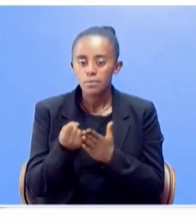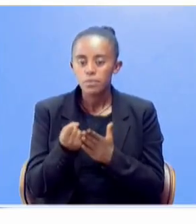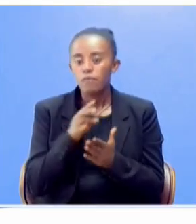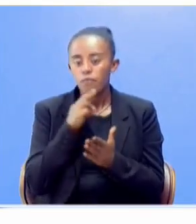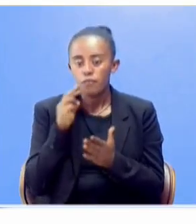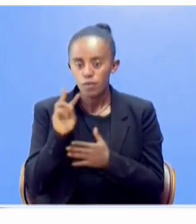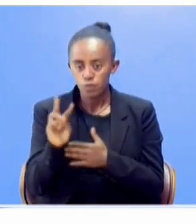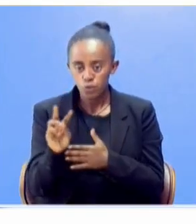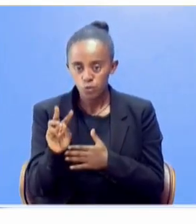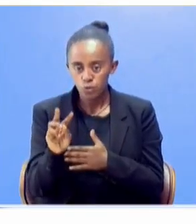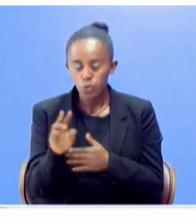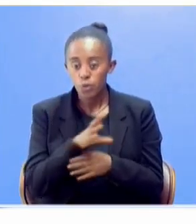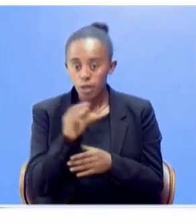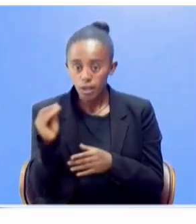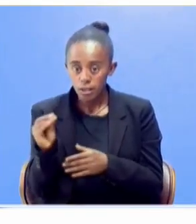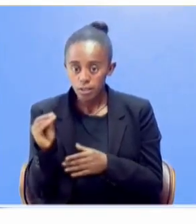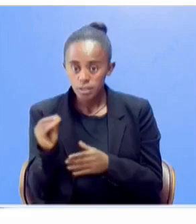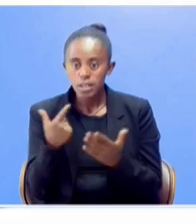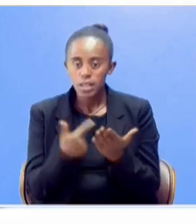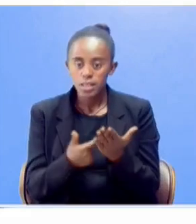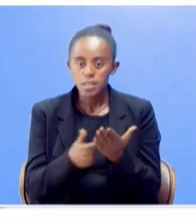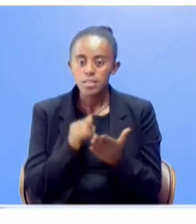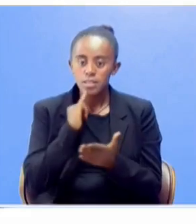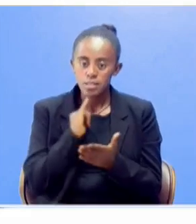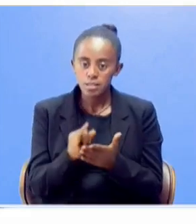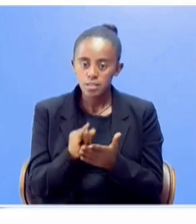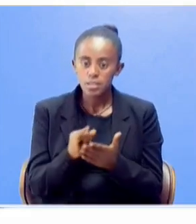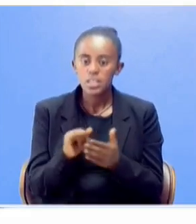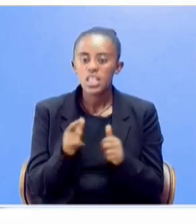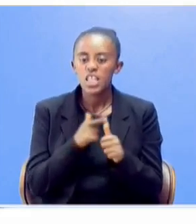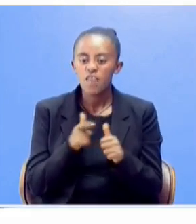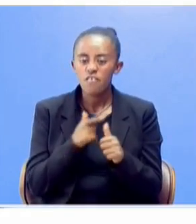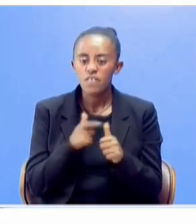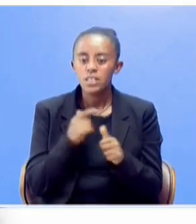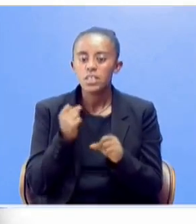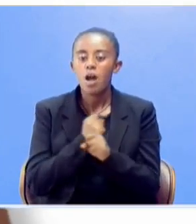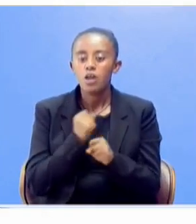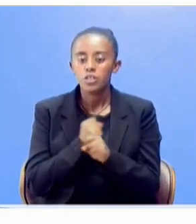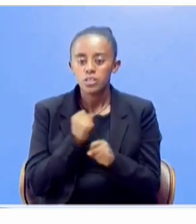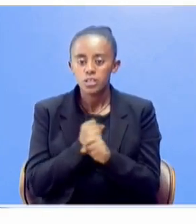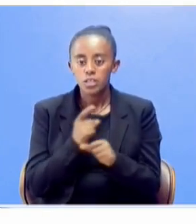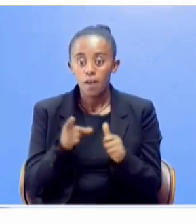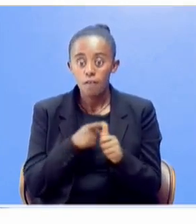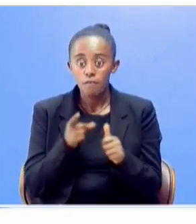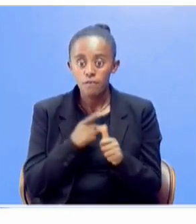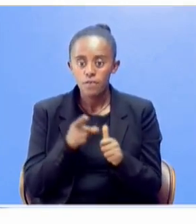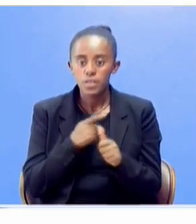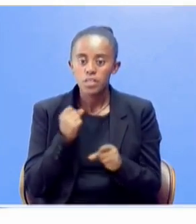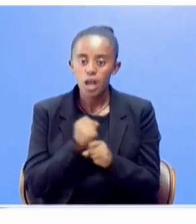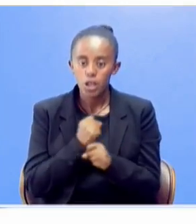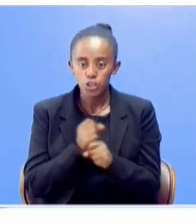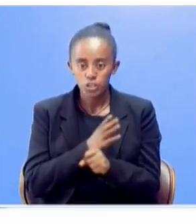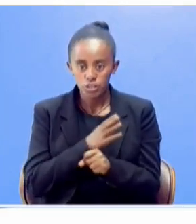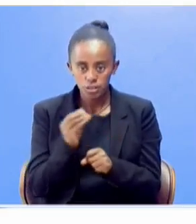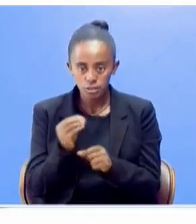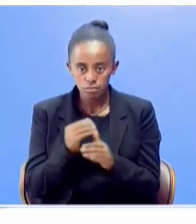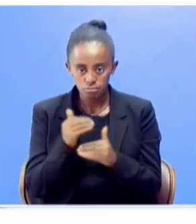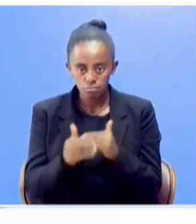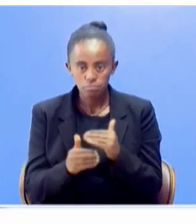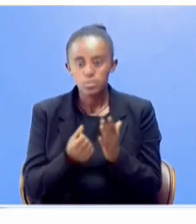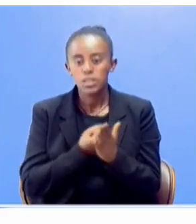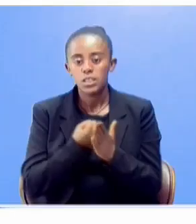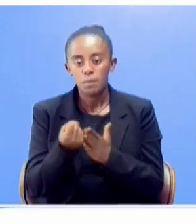2. And this is the first action, then